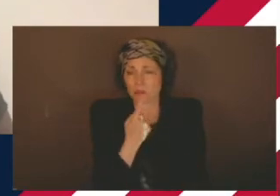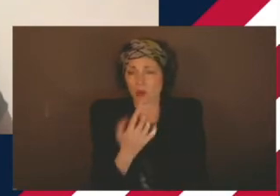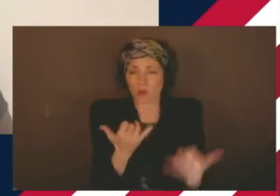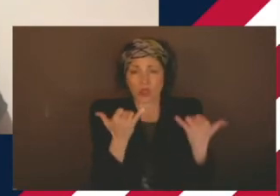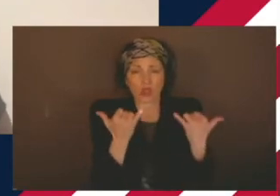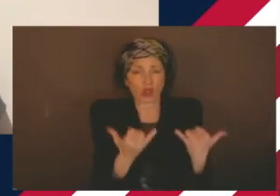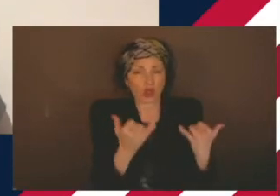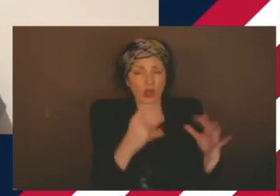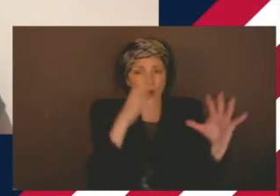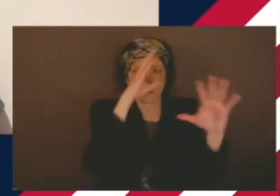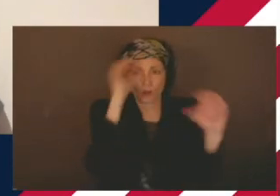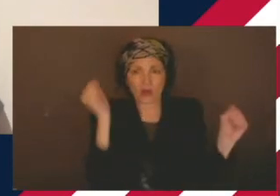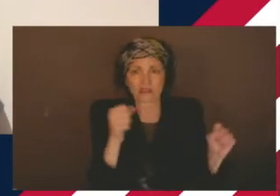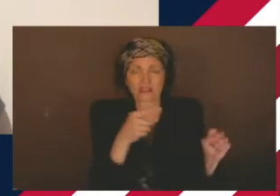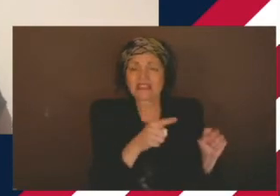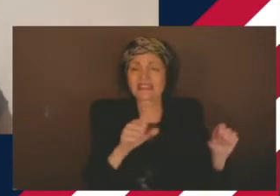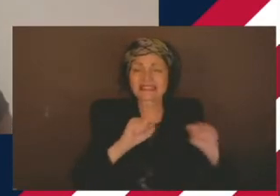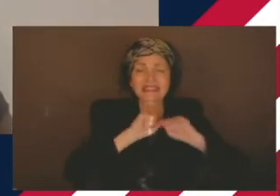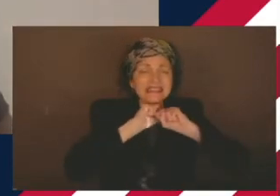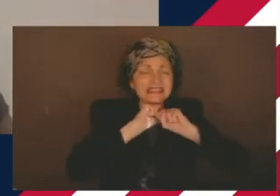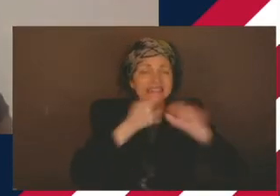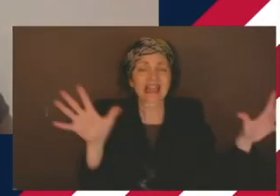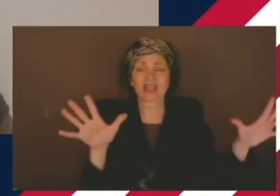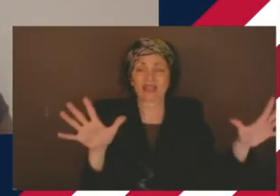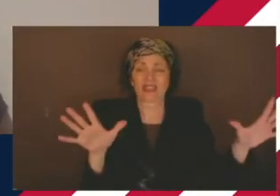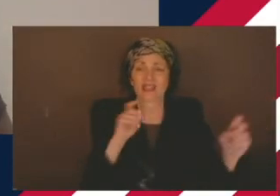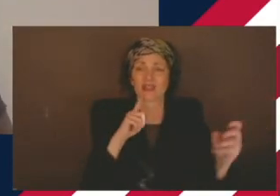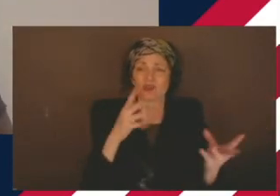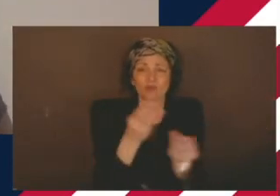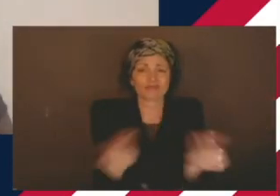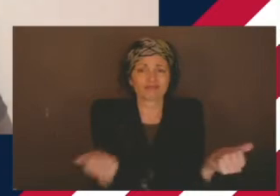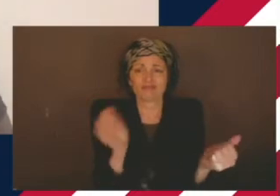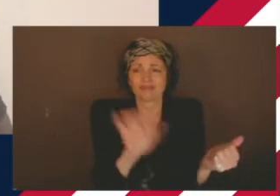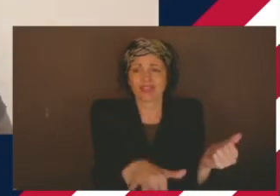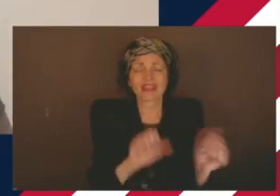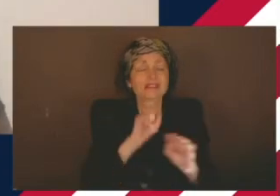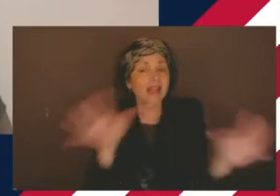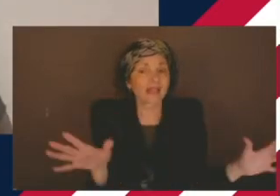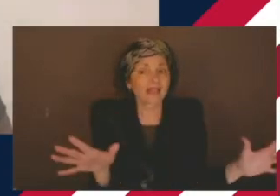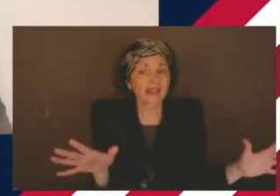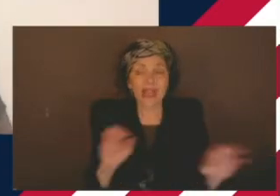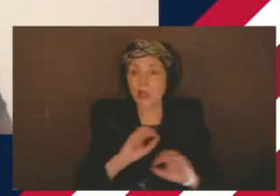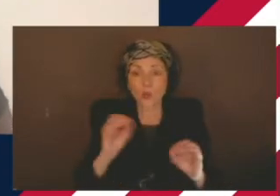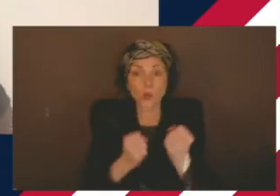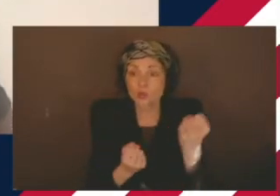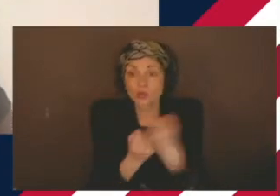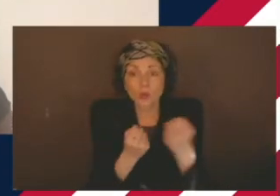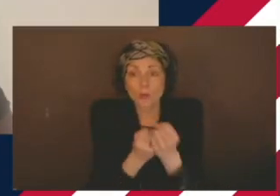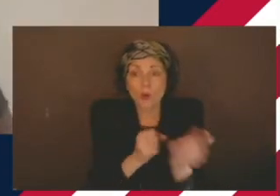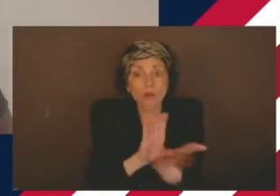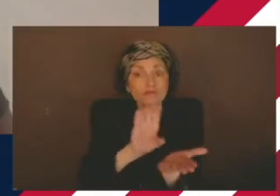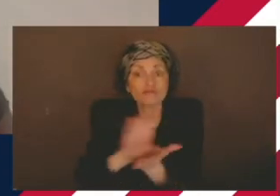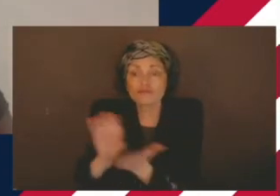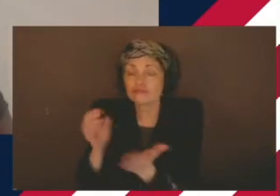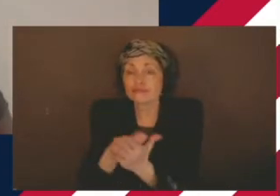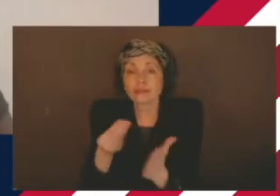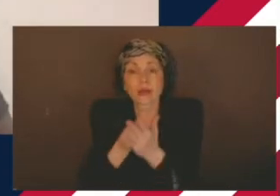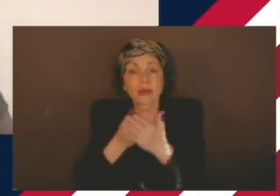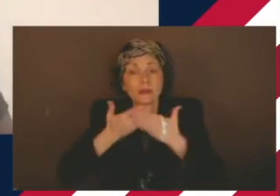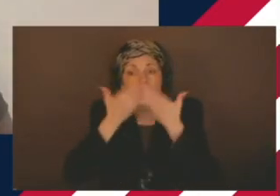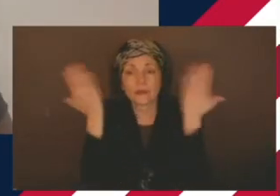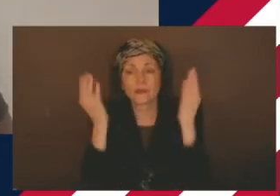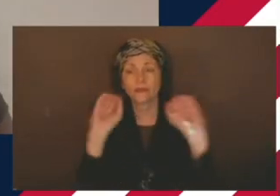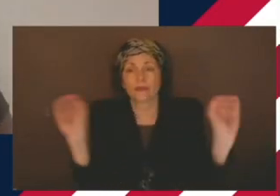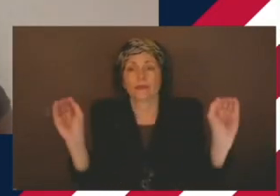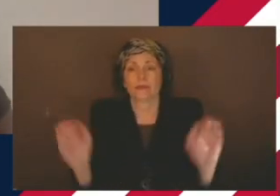little to nothing to address those issues, and certainly has not supported it with any financial resources. I am certainly encouraged and know